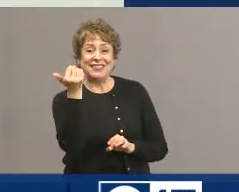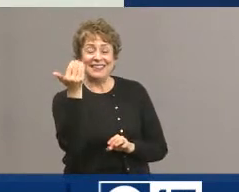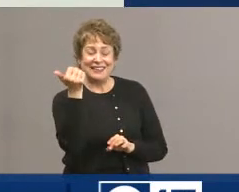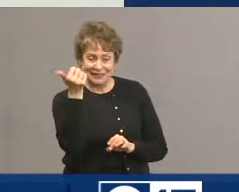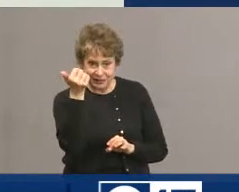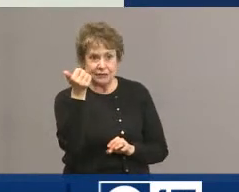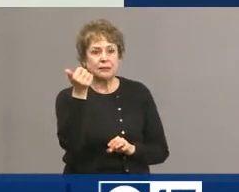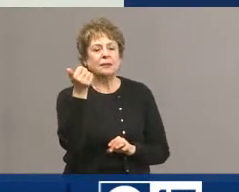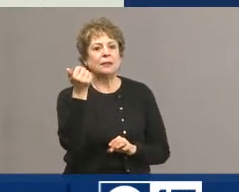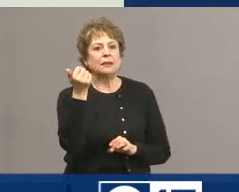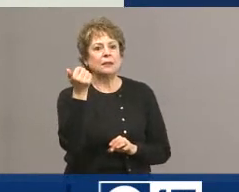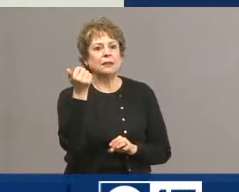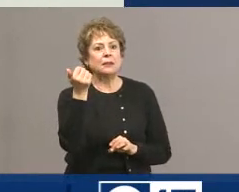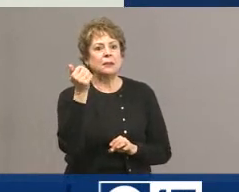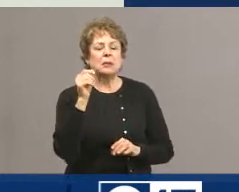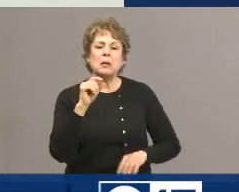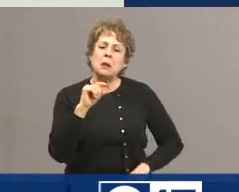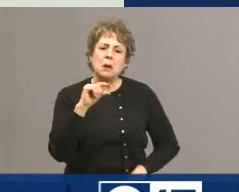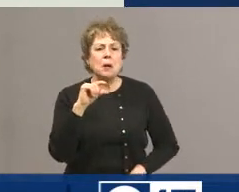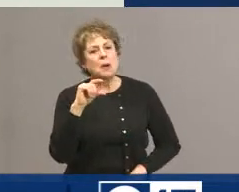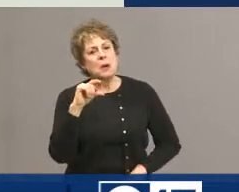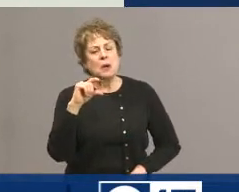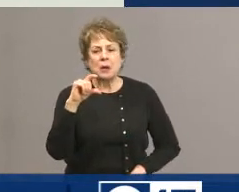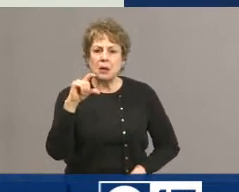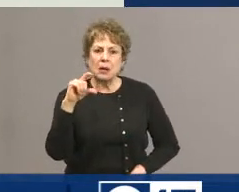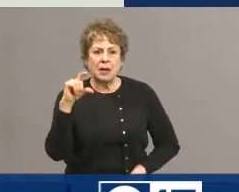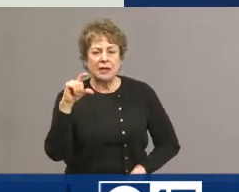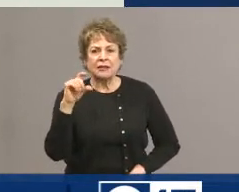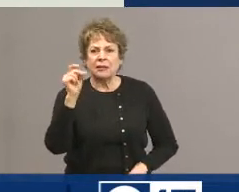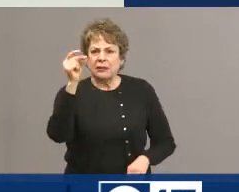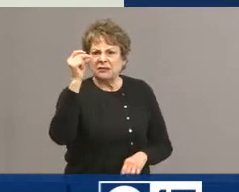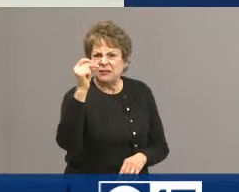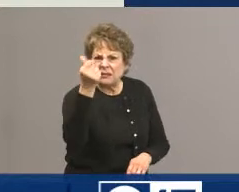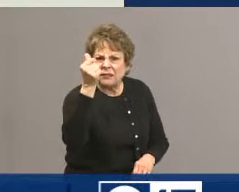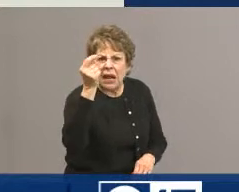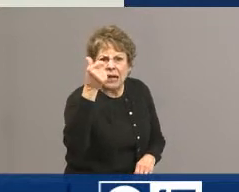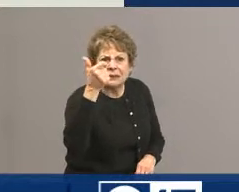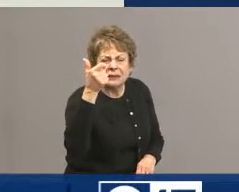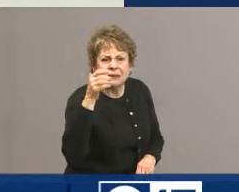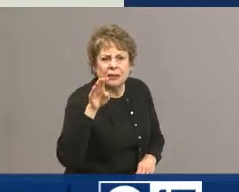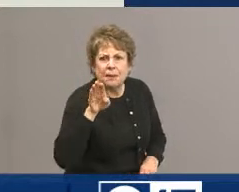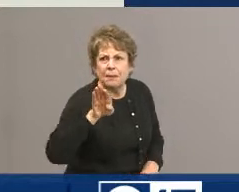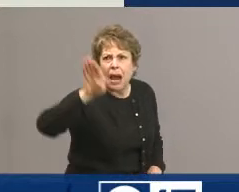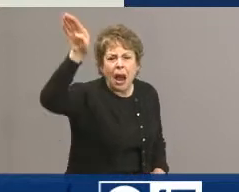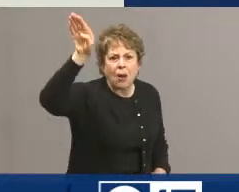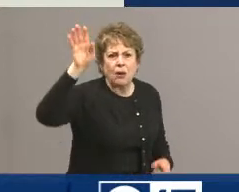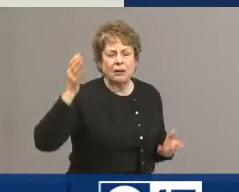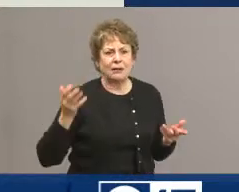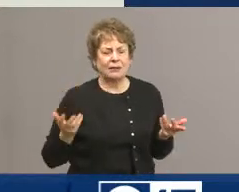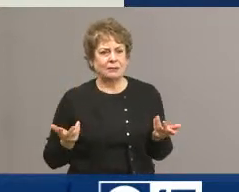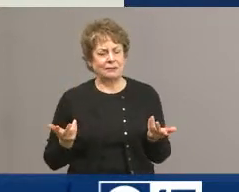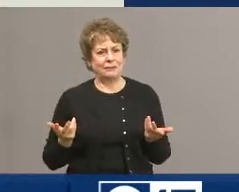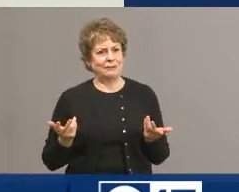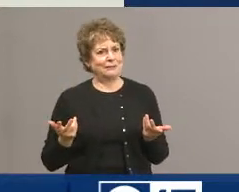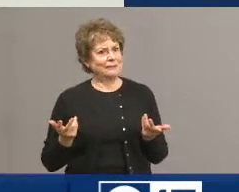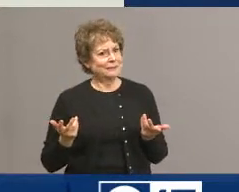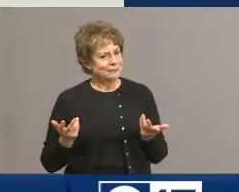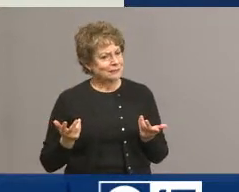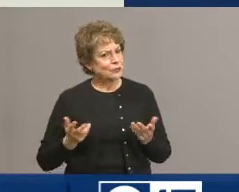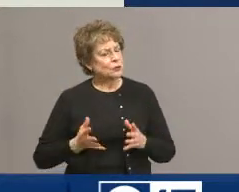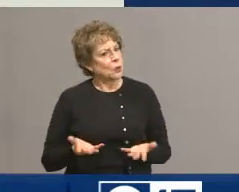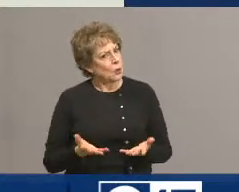an increase in cases for the weeks following. So from the actions of